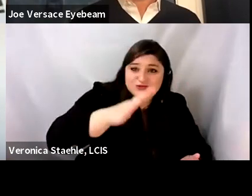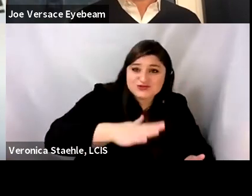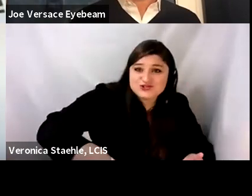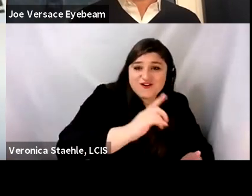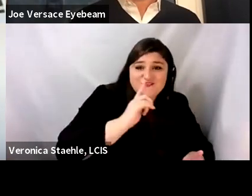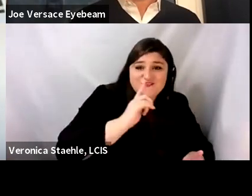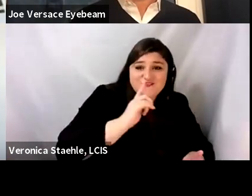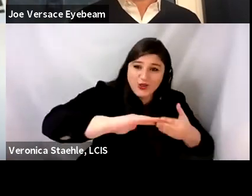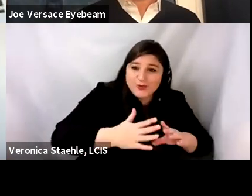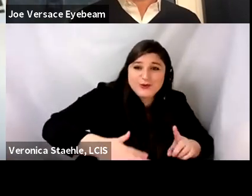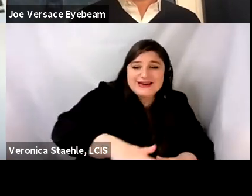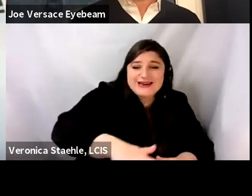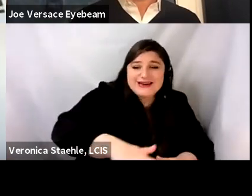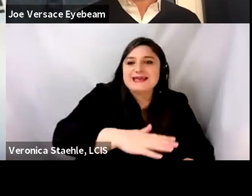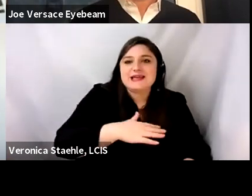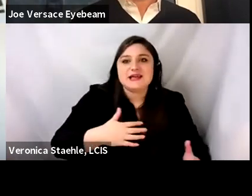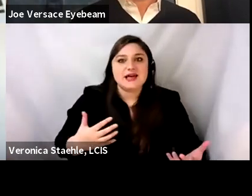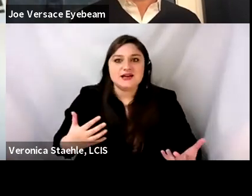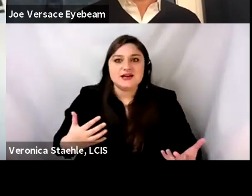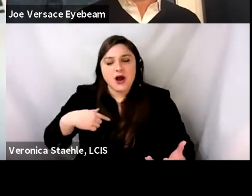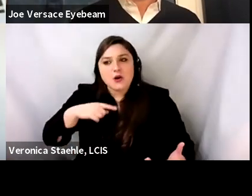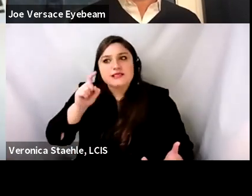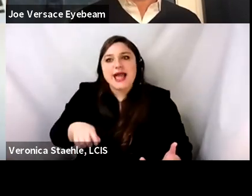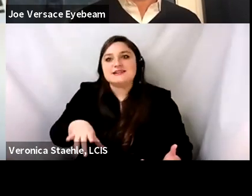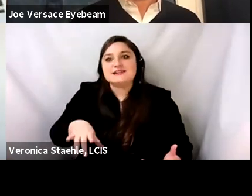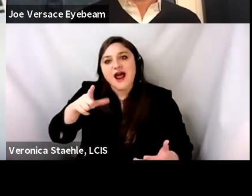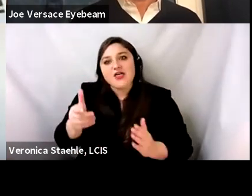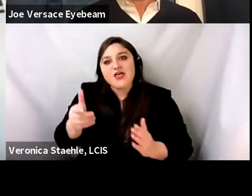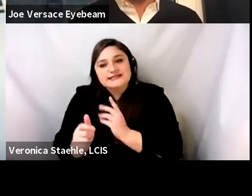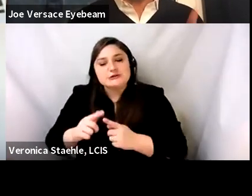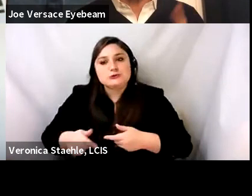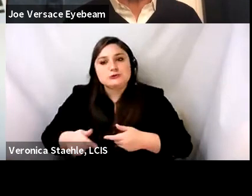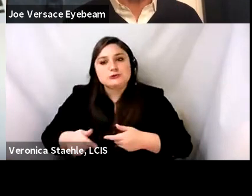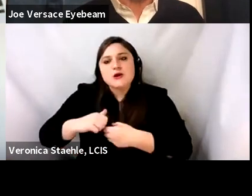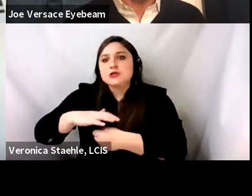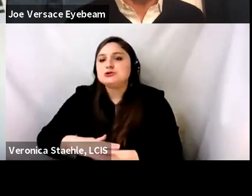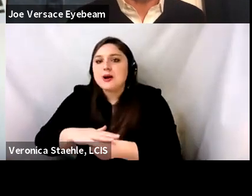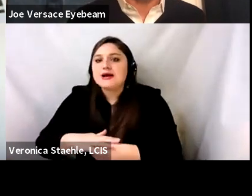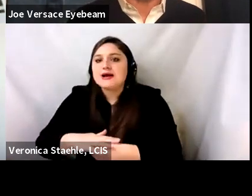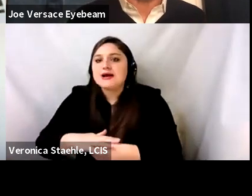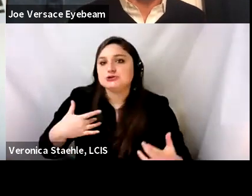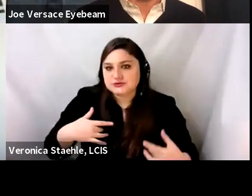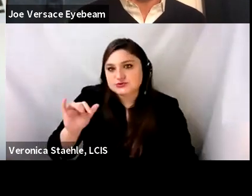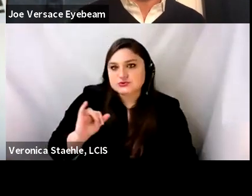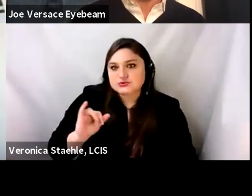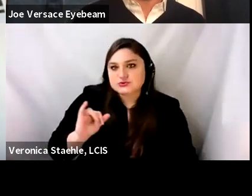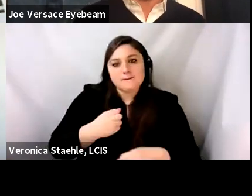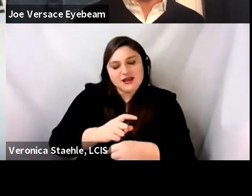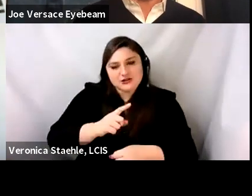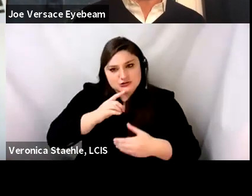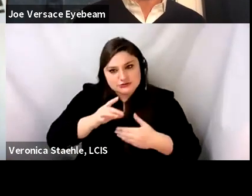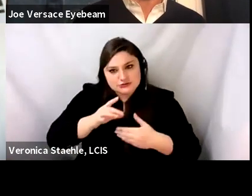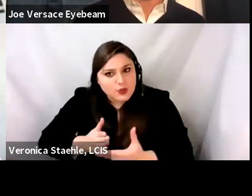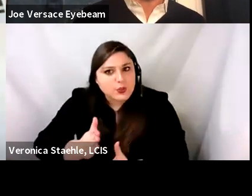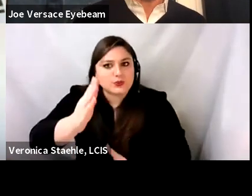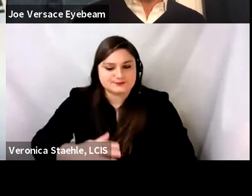additional energy, sort of the ability to cope with other problems in life. Hey, Judy, just one following point is